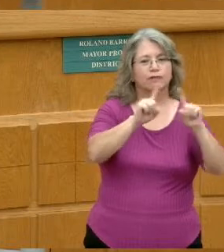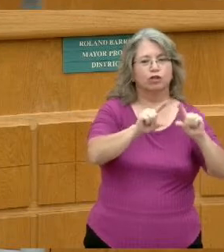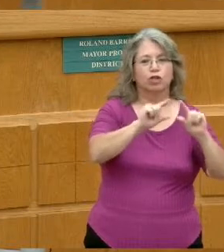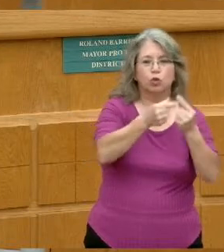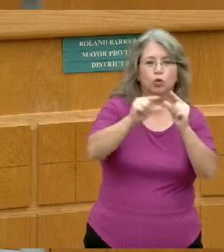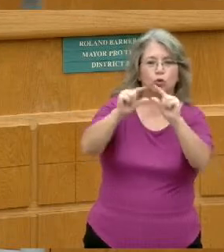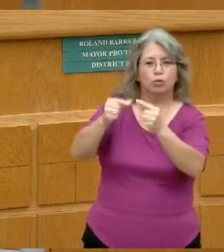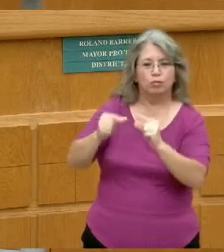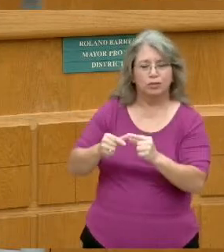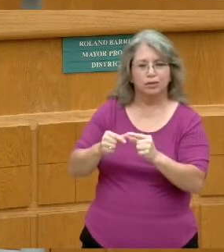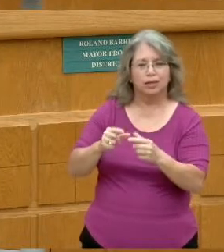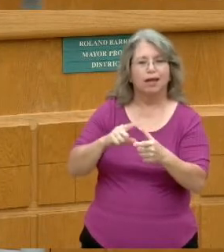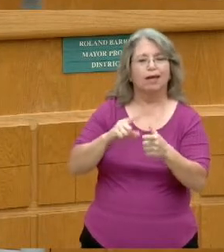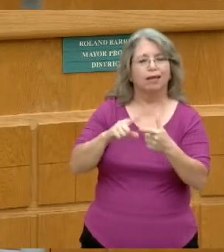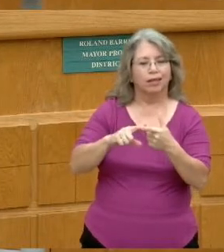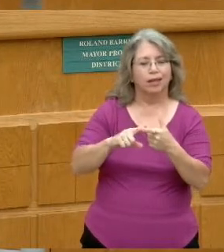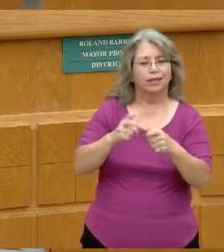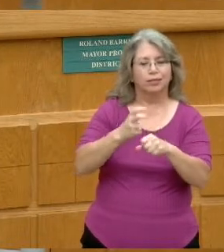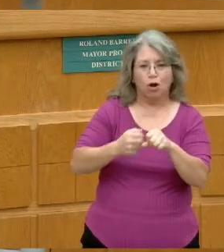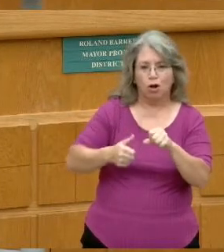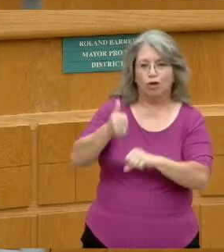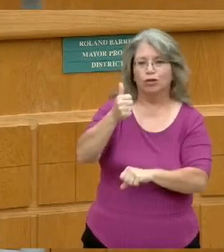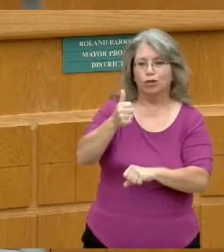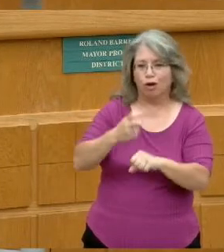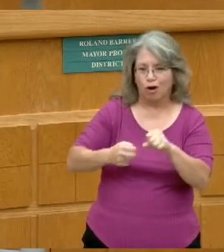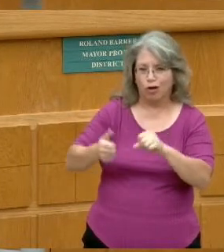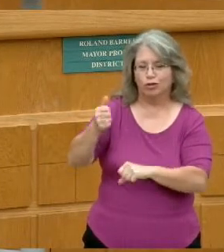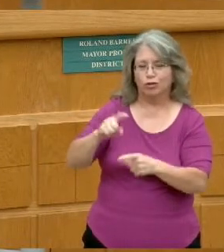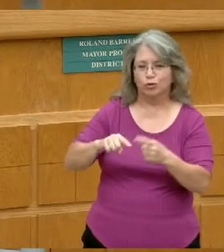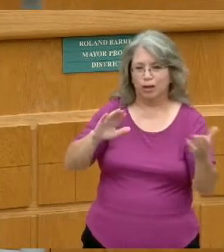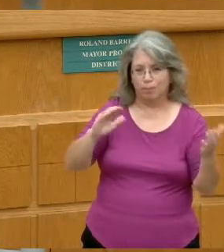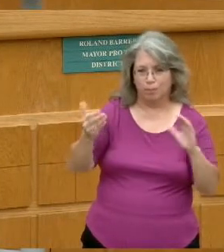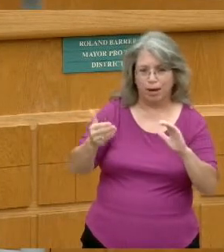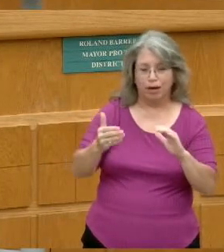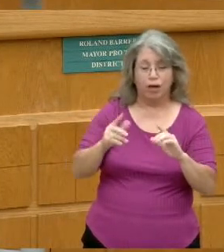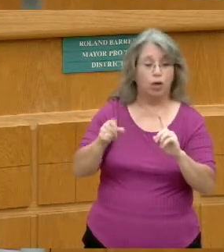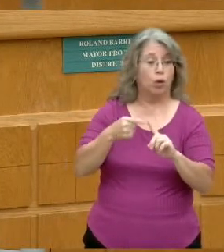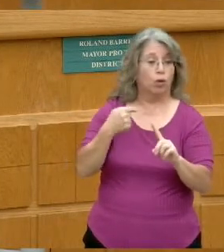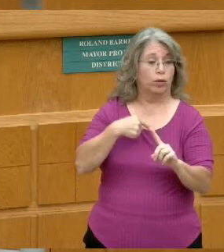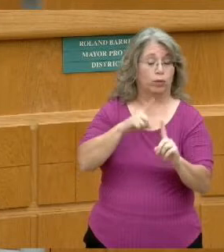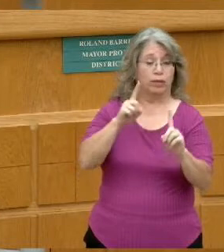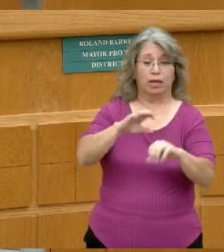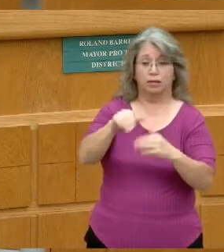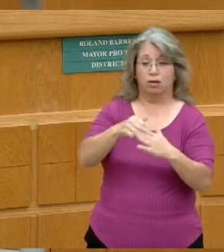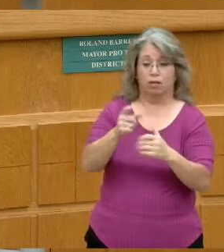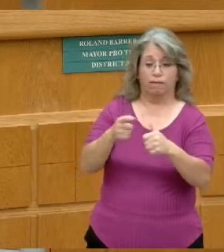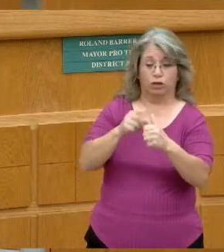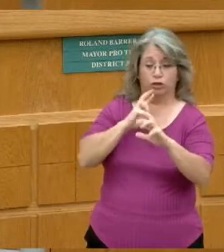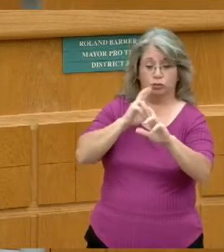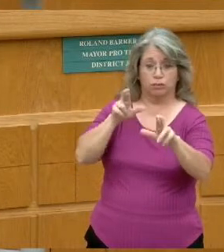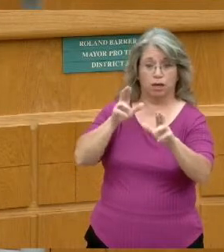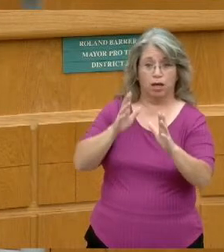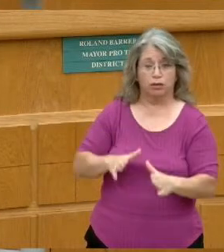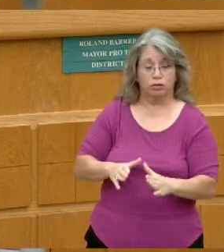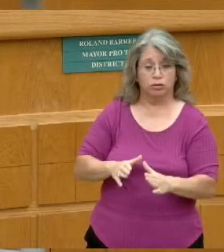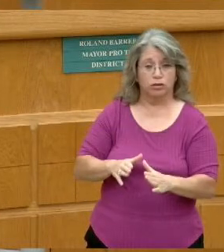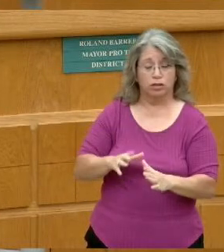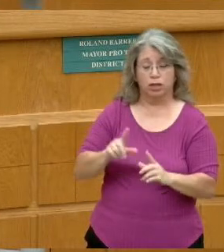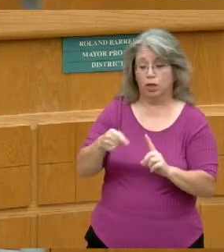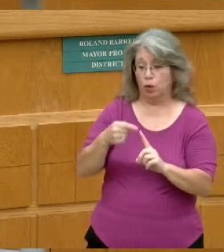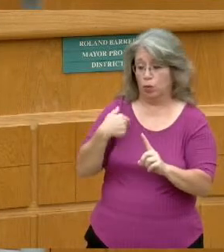them. When we test first responders, which is great, and I hope we do more of it, when we get the data back, we don't know